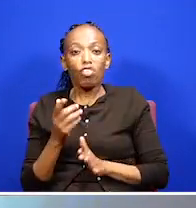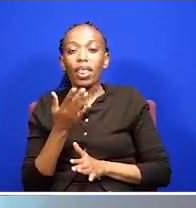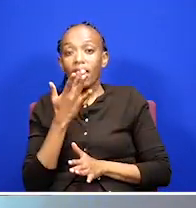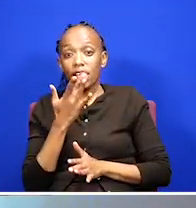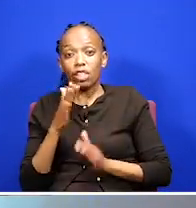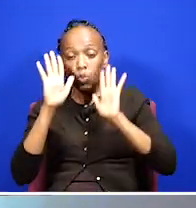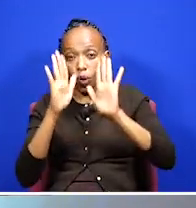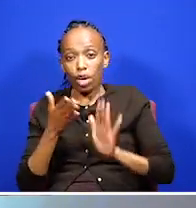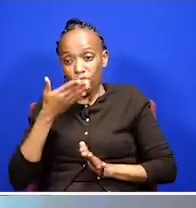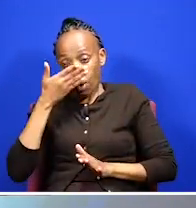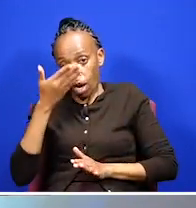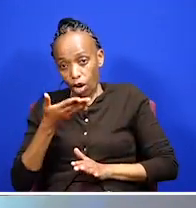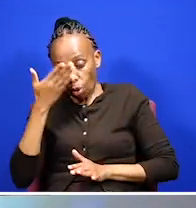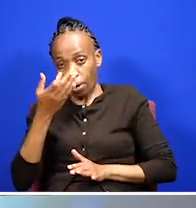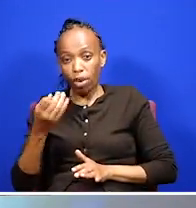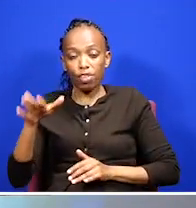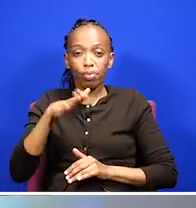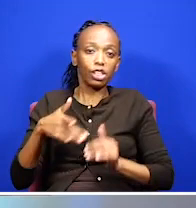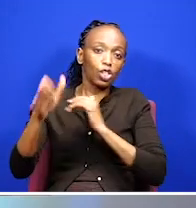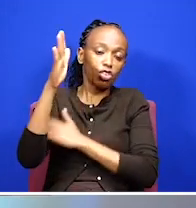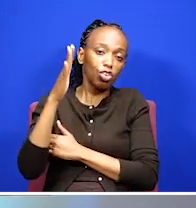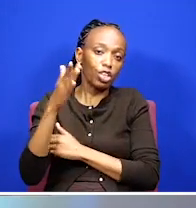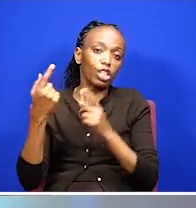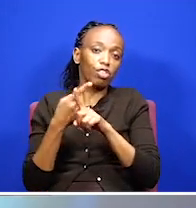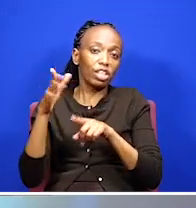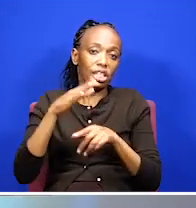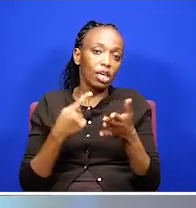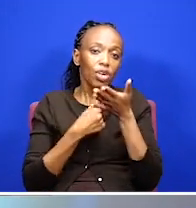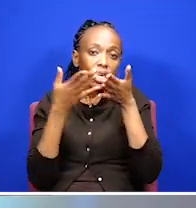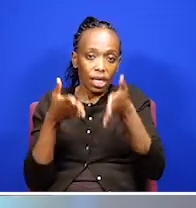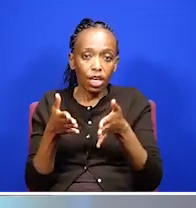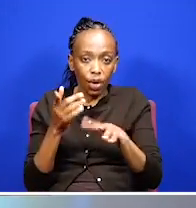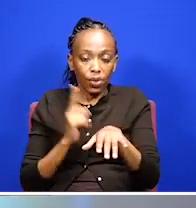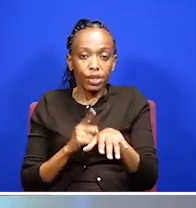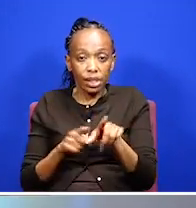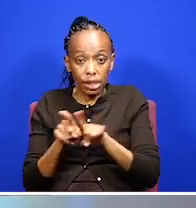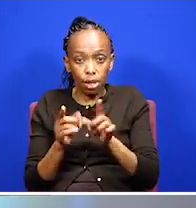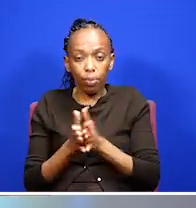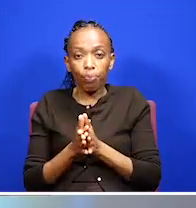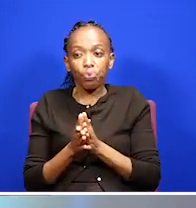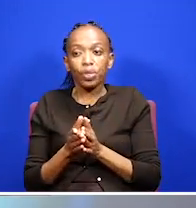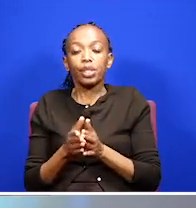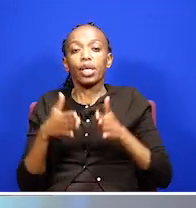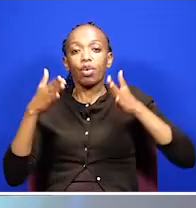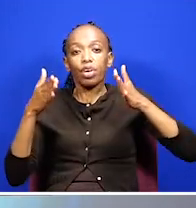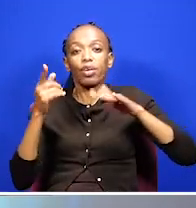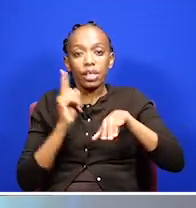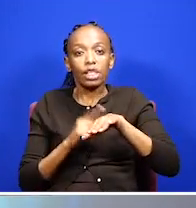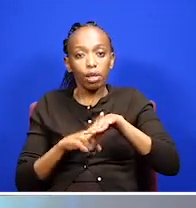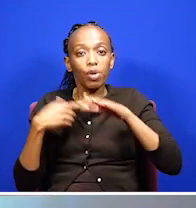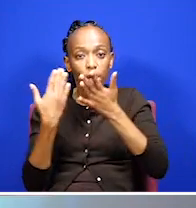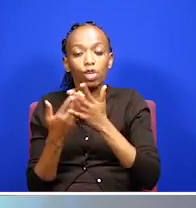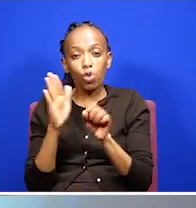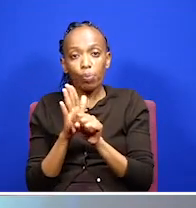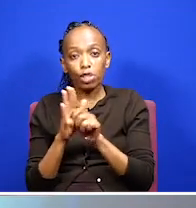wonderful sense and aroma of the presence of God wherever you go this week as well. It's been a great, great time. Thank